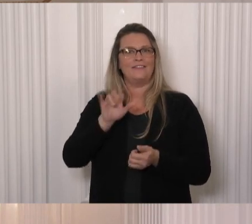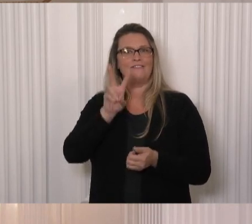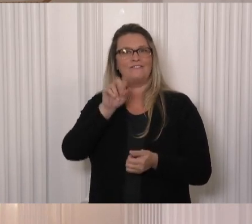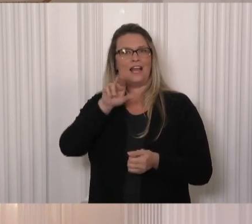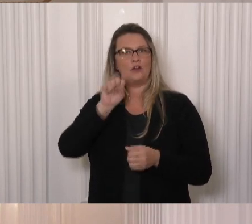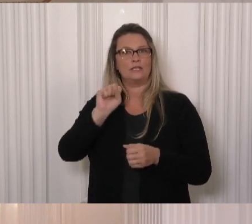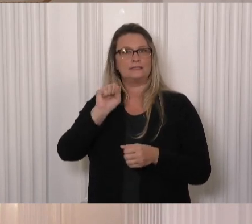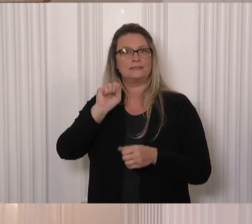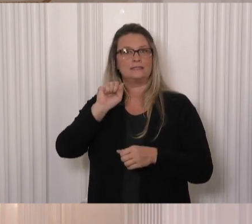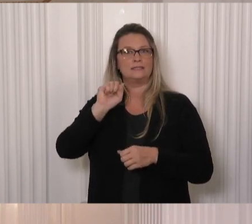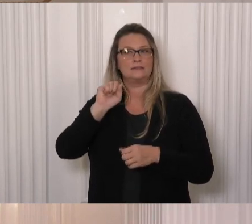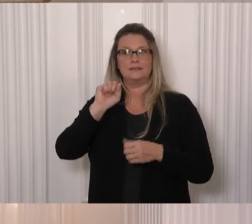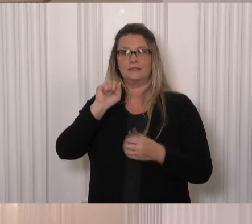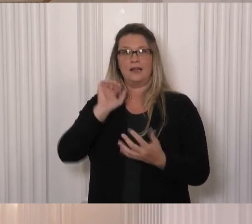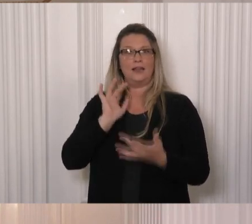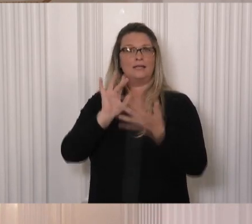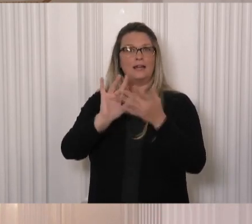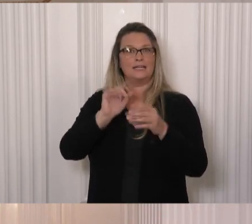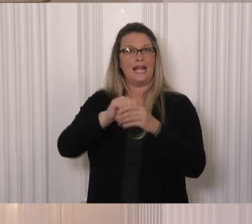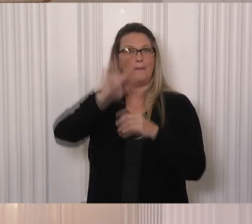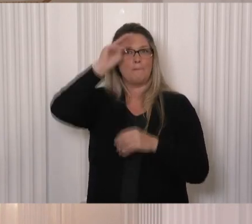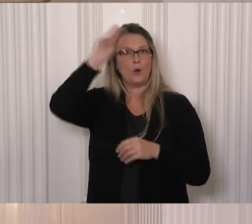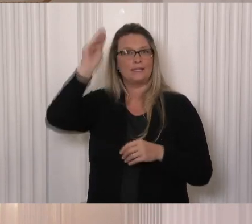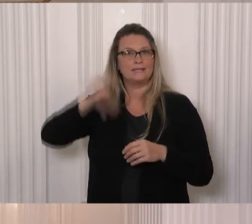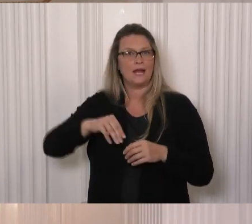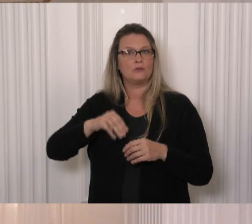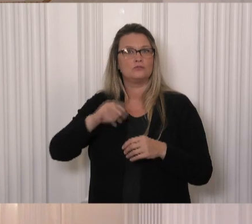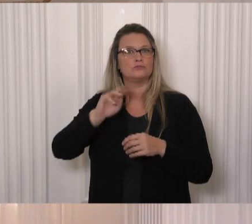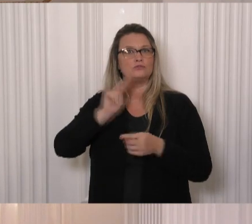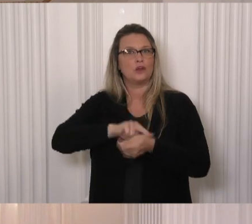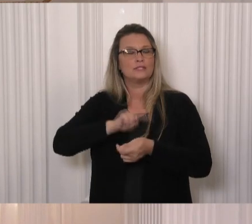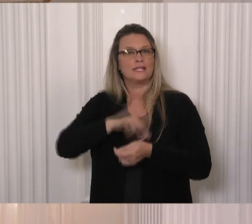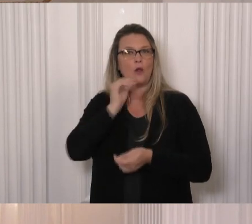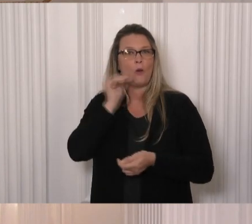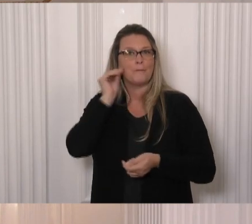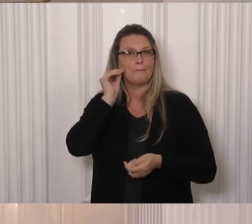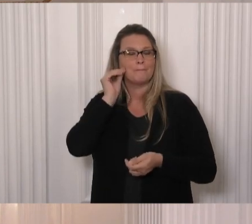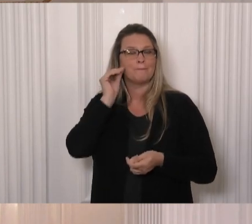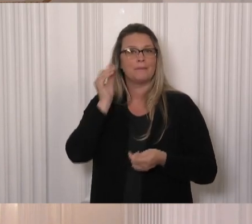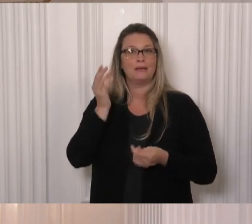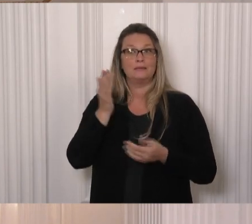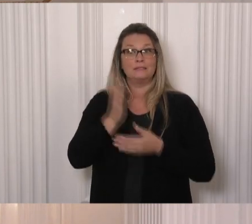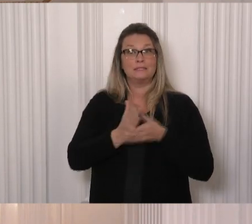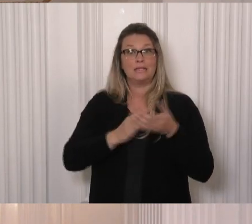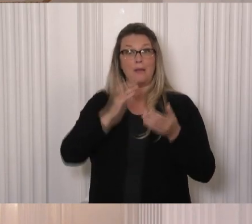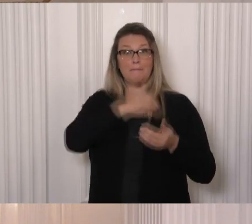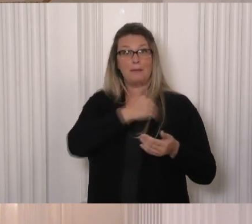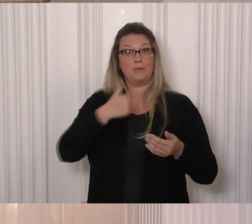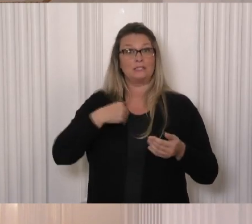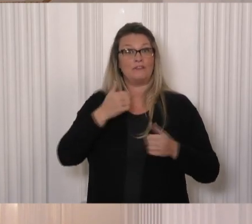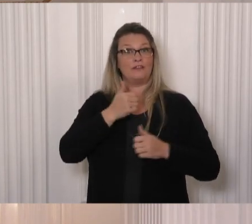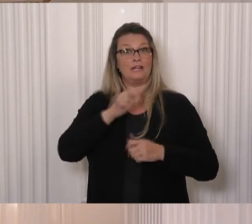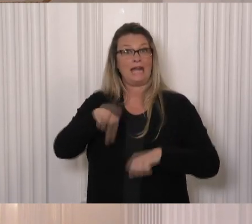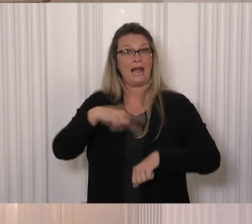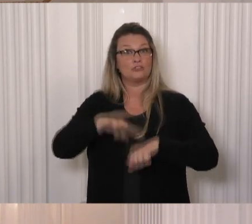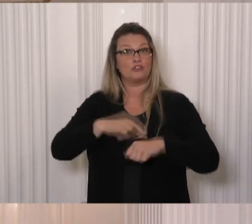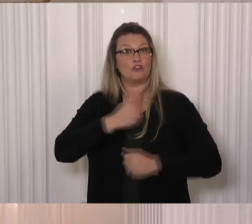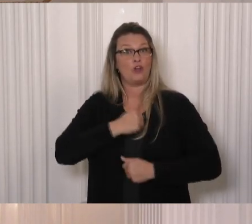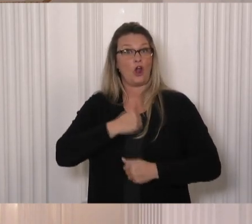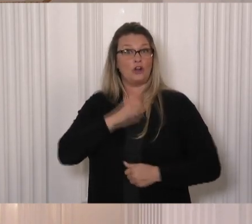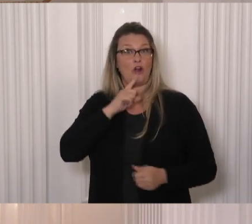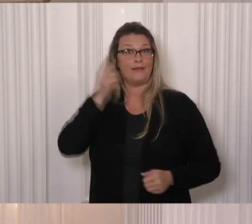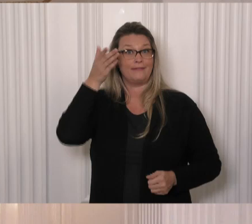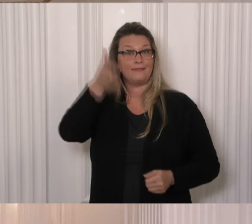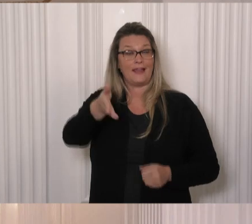was through a visitor? And I think I heard you say at the beginning that some members of the National Guard have already gone there